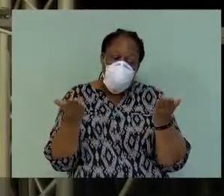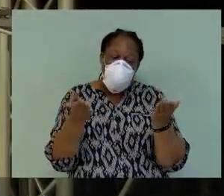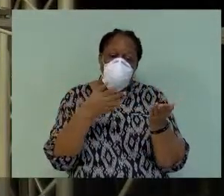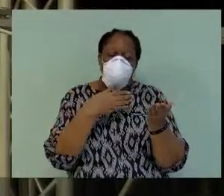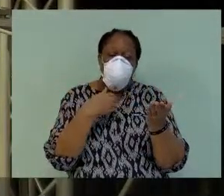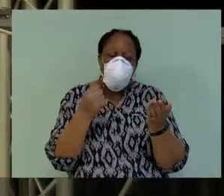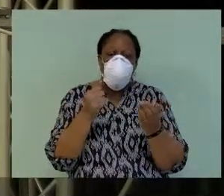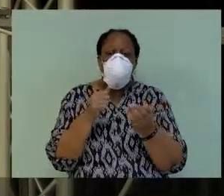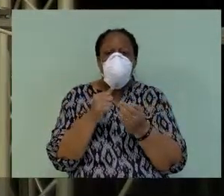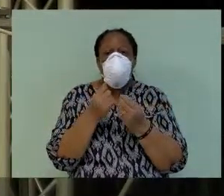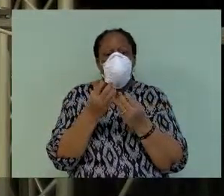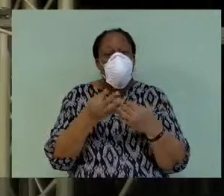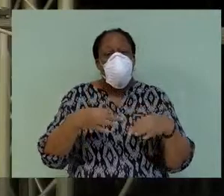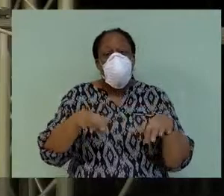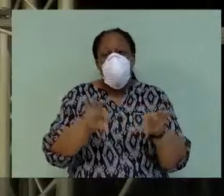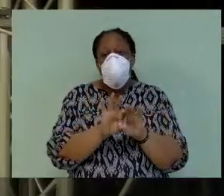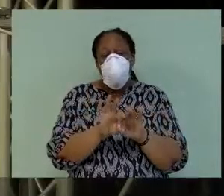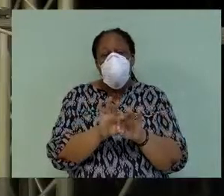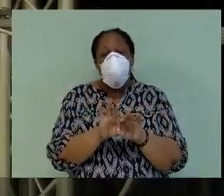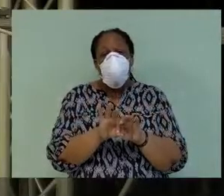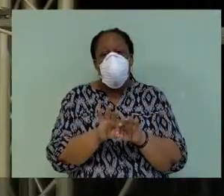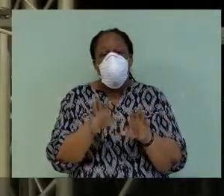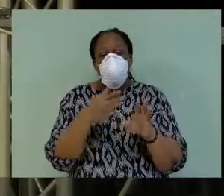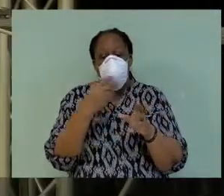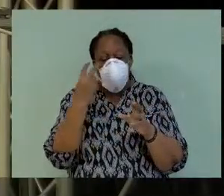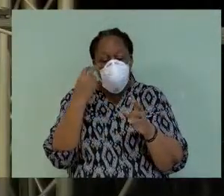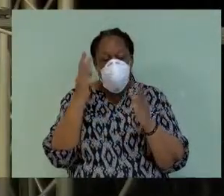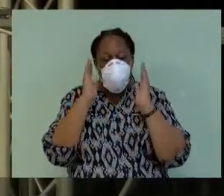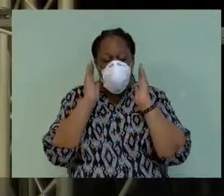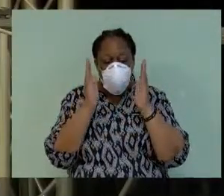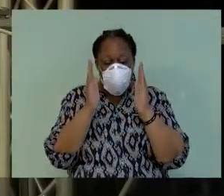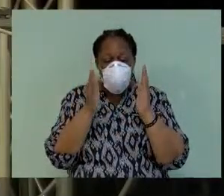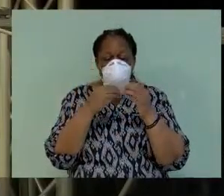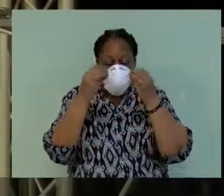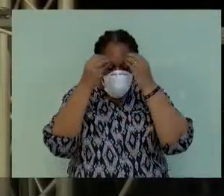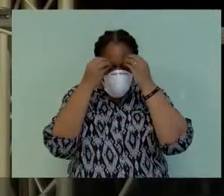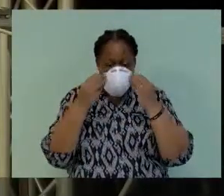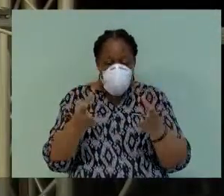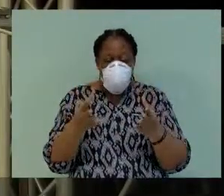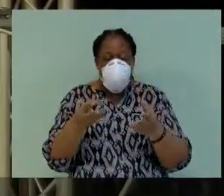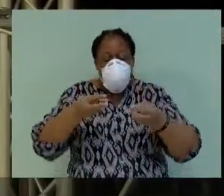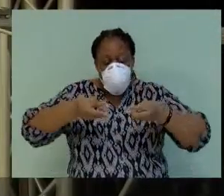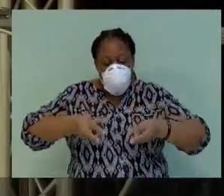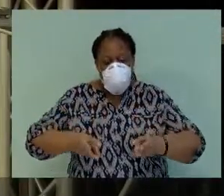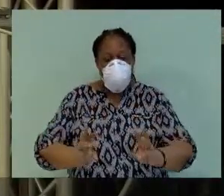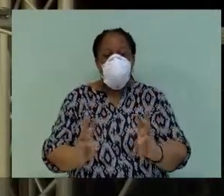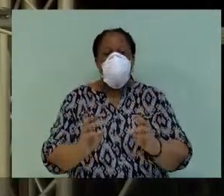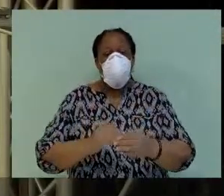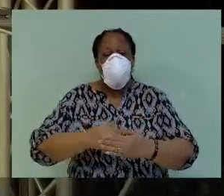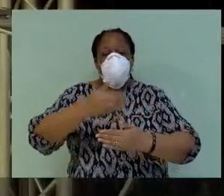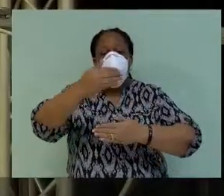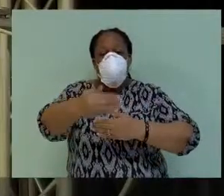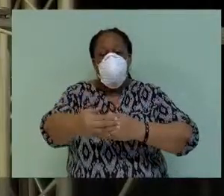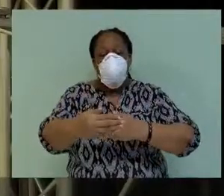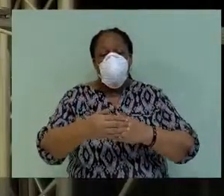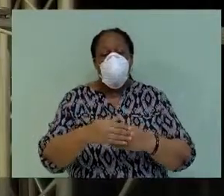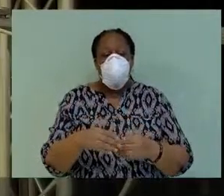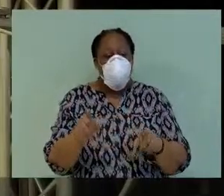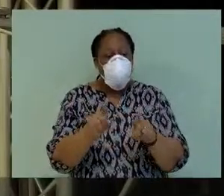and most importantly, we will be guided and wait for the way forward as mandated by the